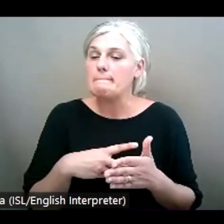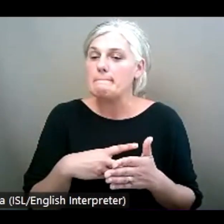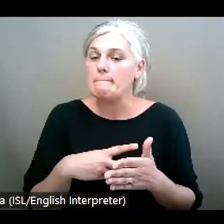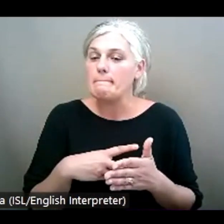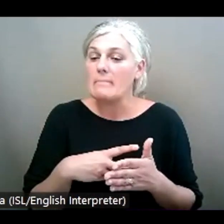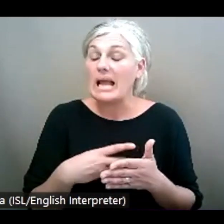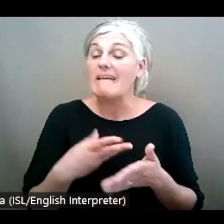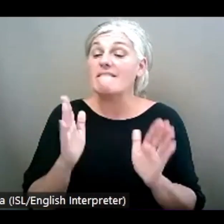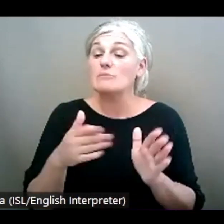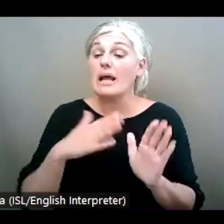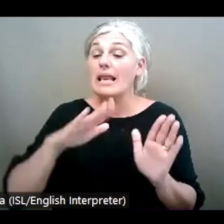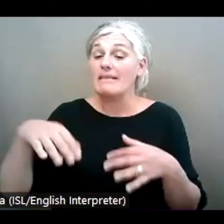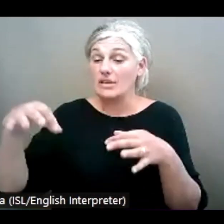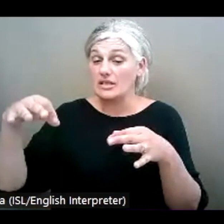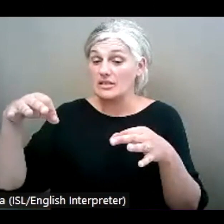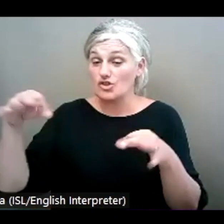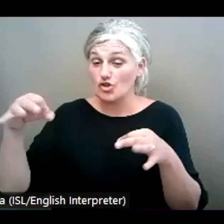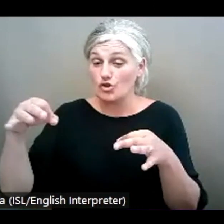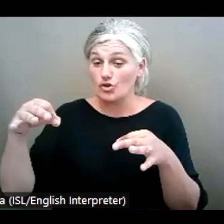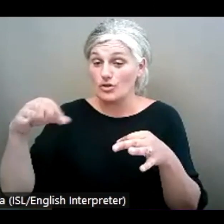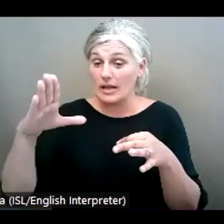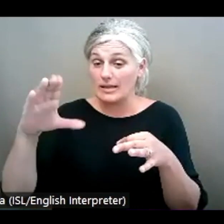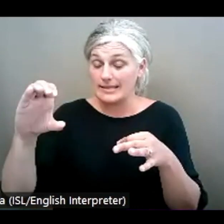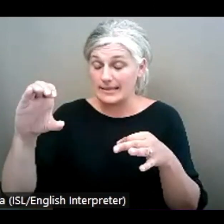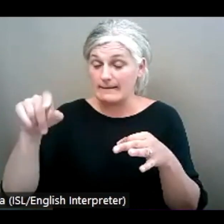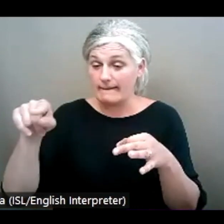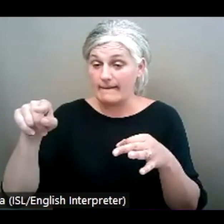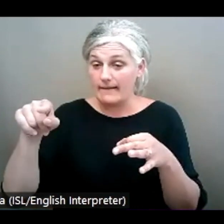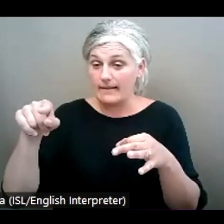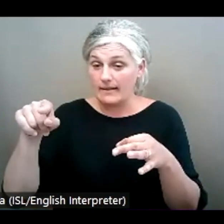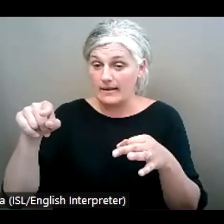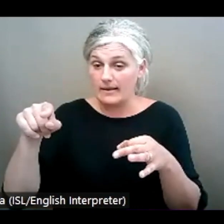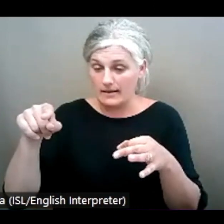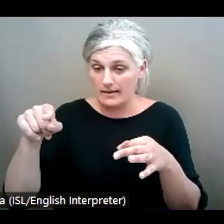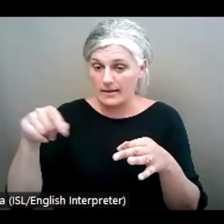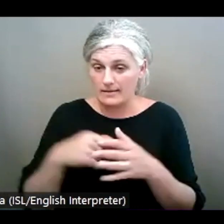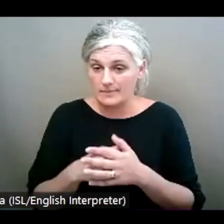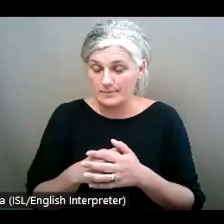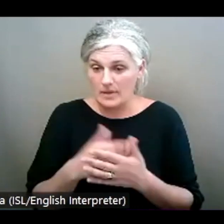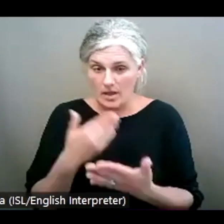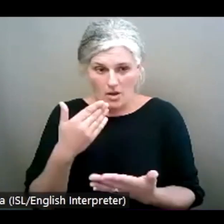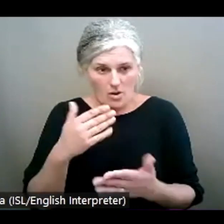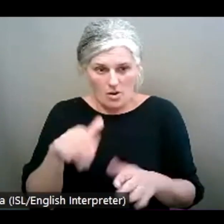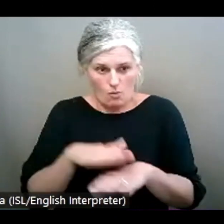leaving cert, and it was, where do I go now?